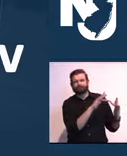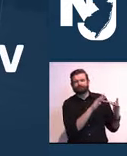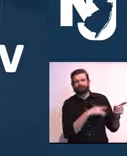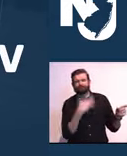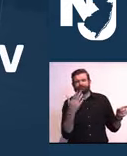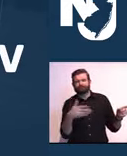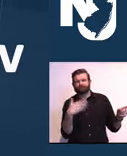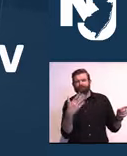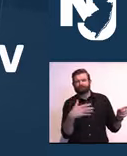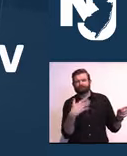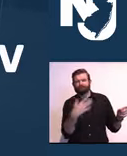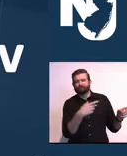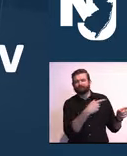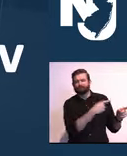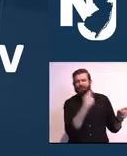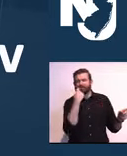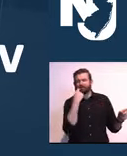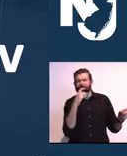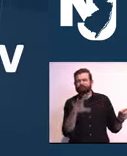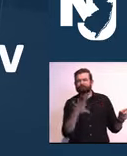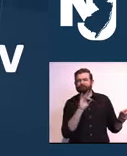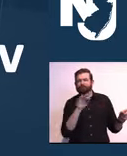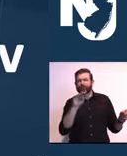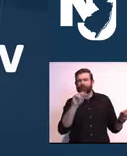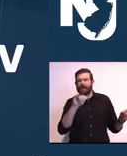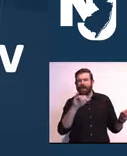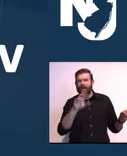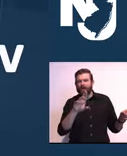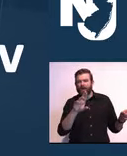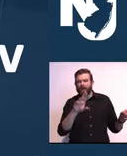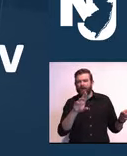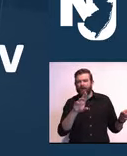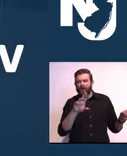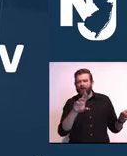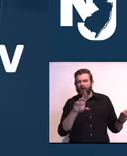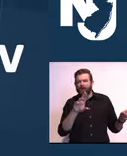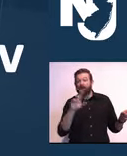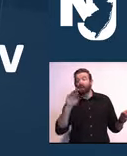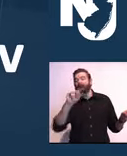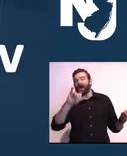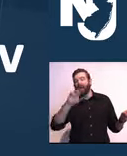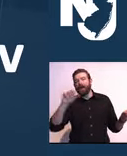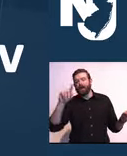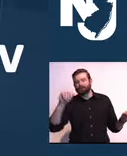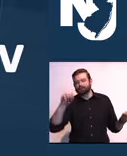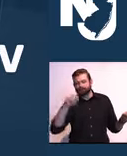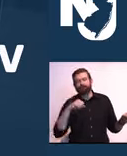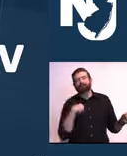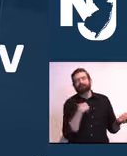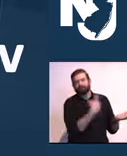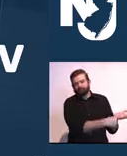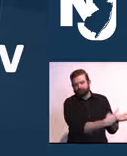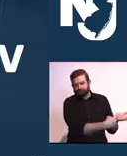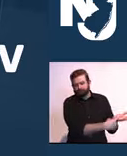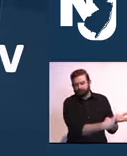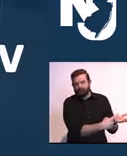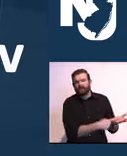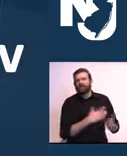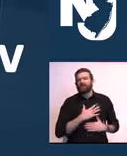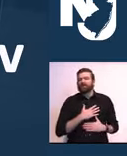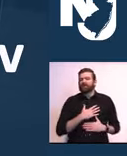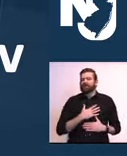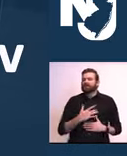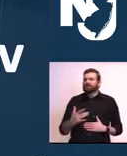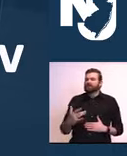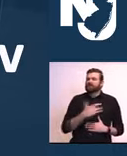newly inaugurated Mayor Eric Adams, and just the tragedy is overwhelming. So we all keep each and every one of those victims. I think at